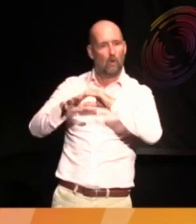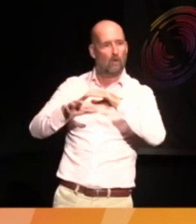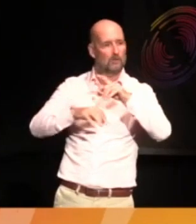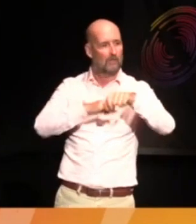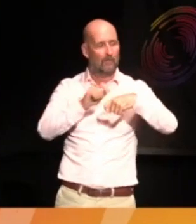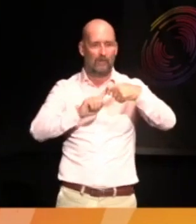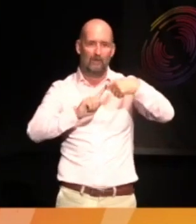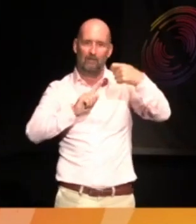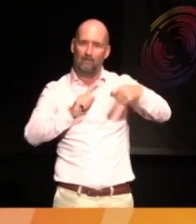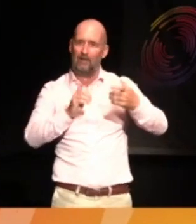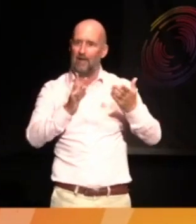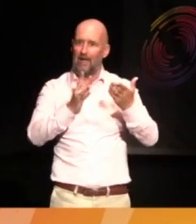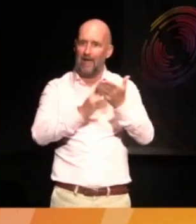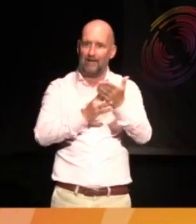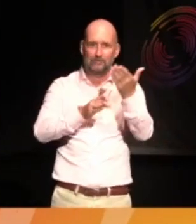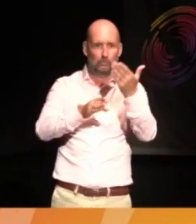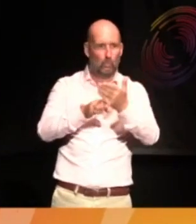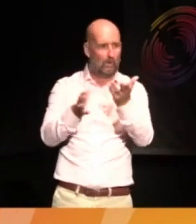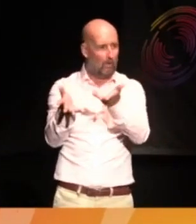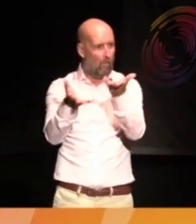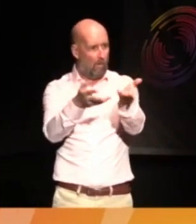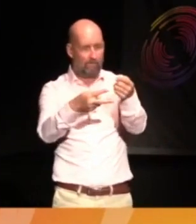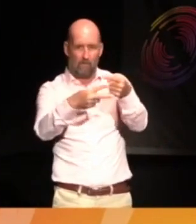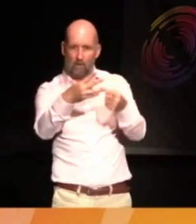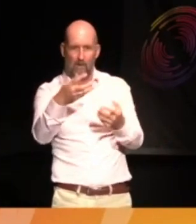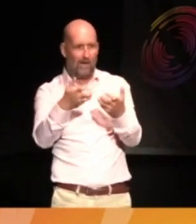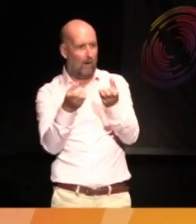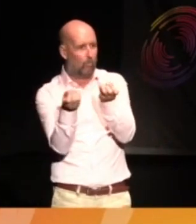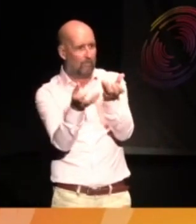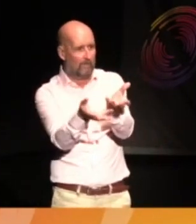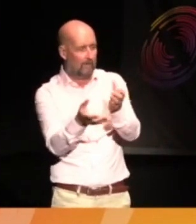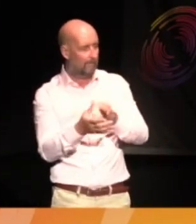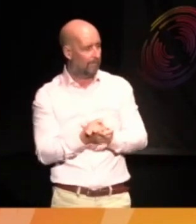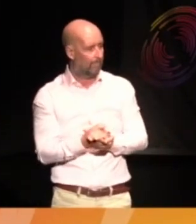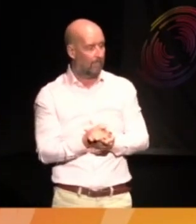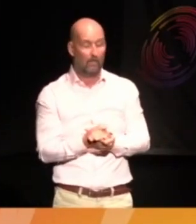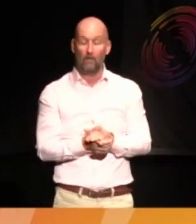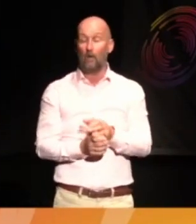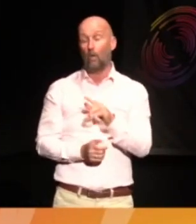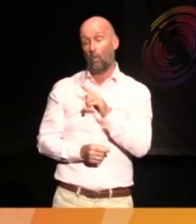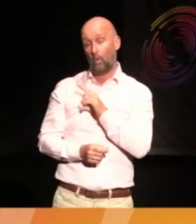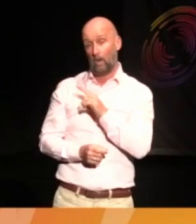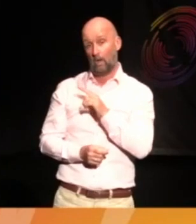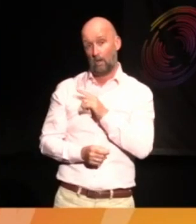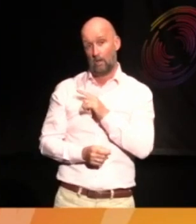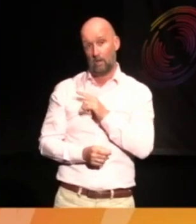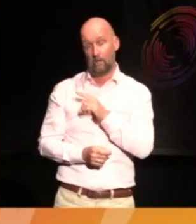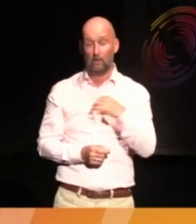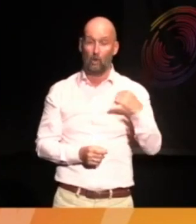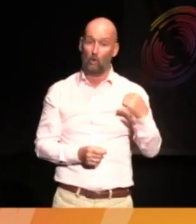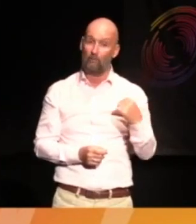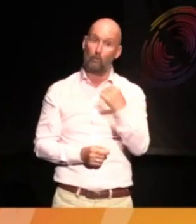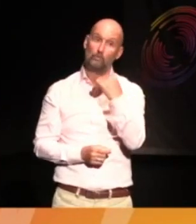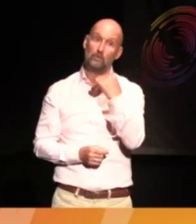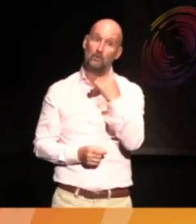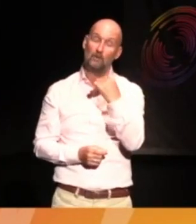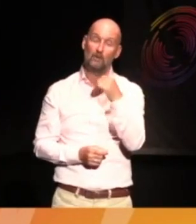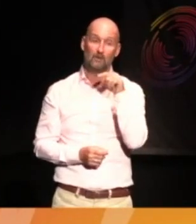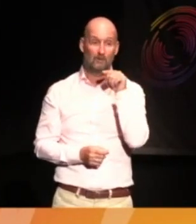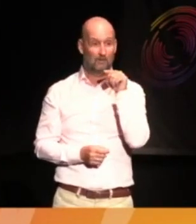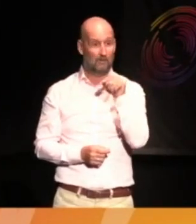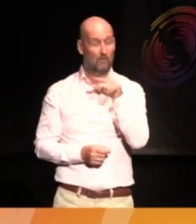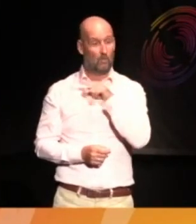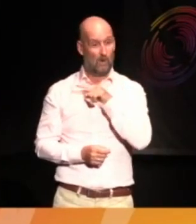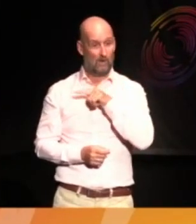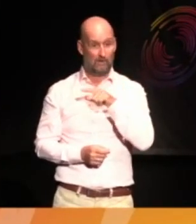access to work is offered and how it's delivered. Because there is very unfortunately, a nugget of truth in the